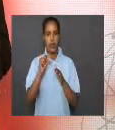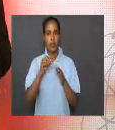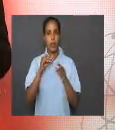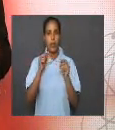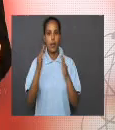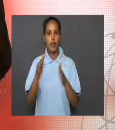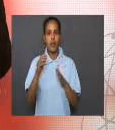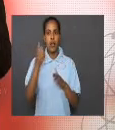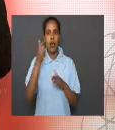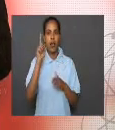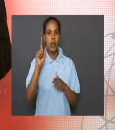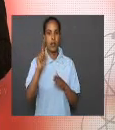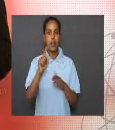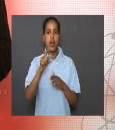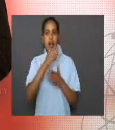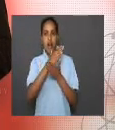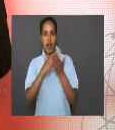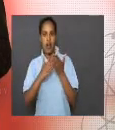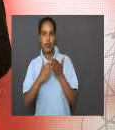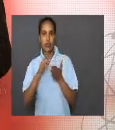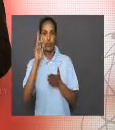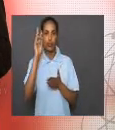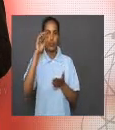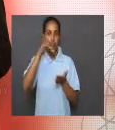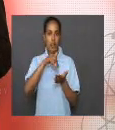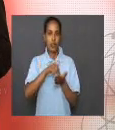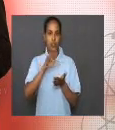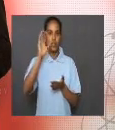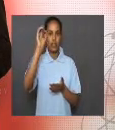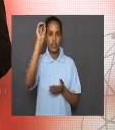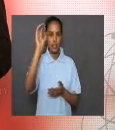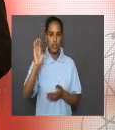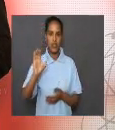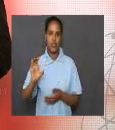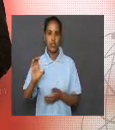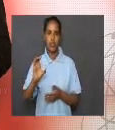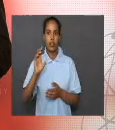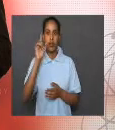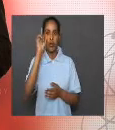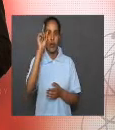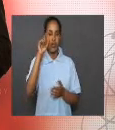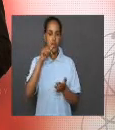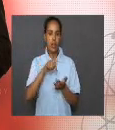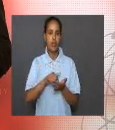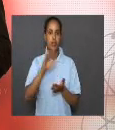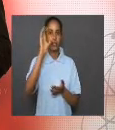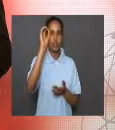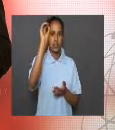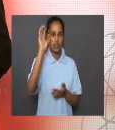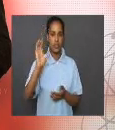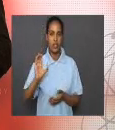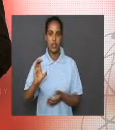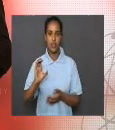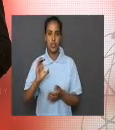point of alumina by half, from 2000 degrees Celsius to 1000 degrees